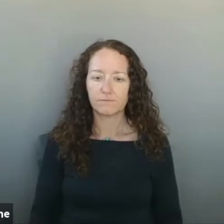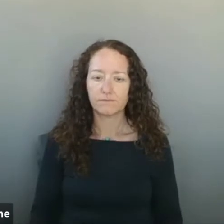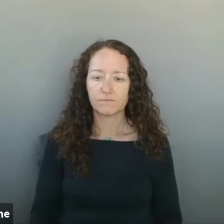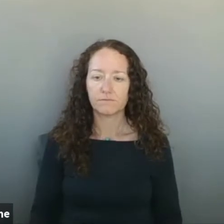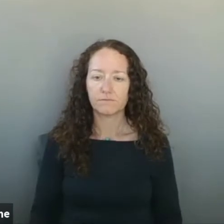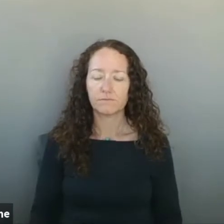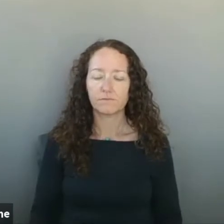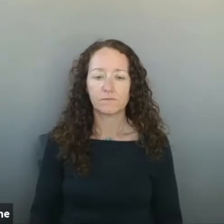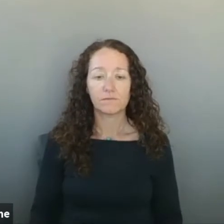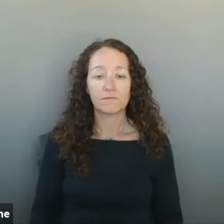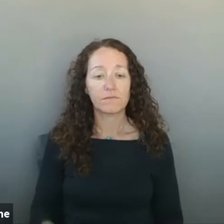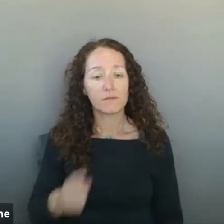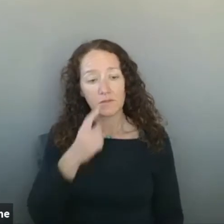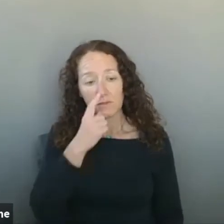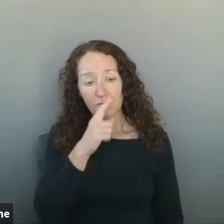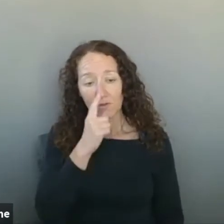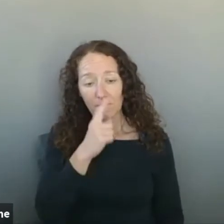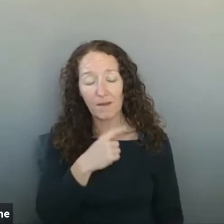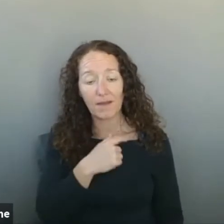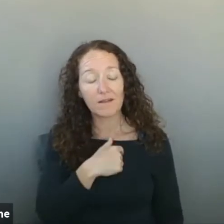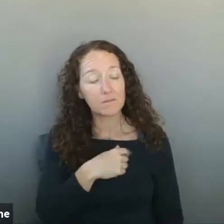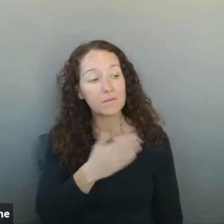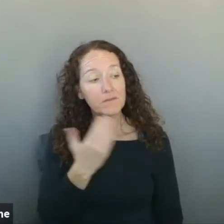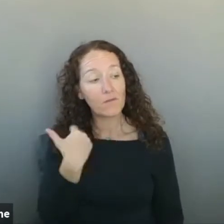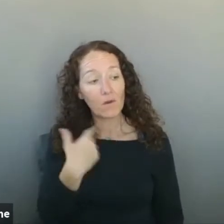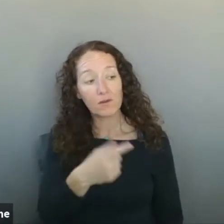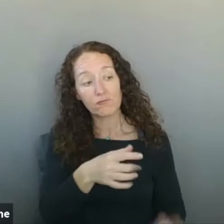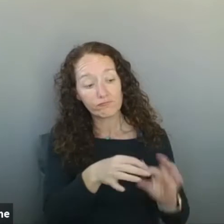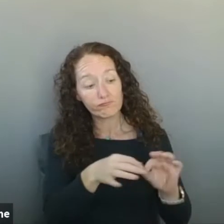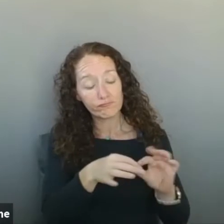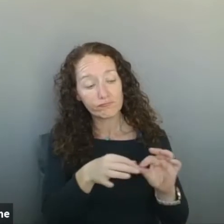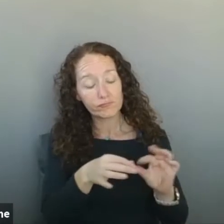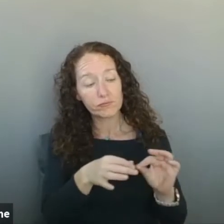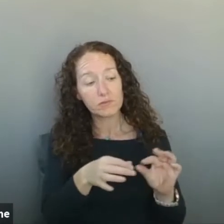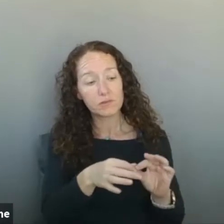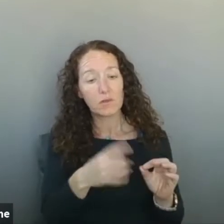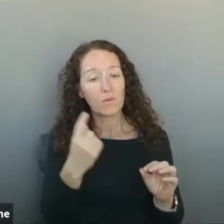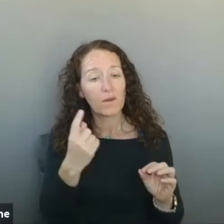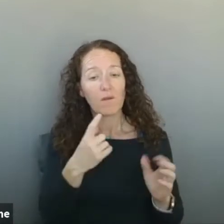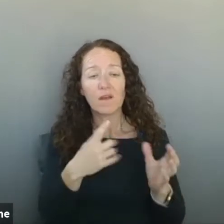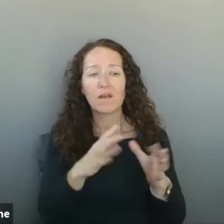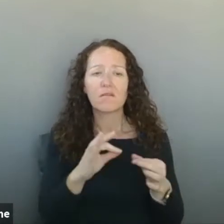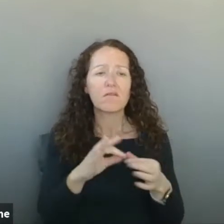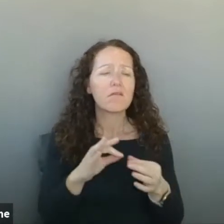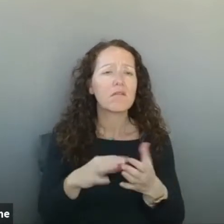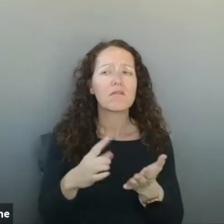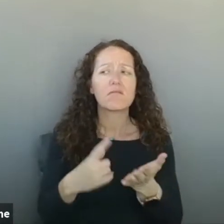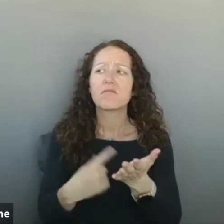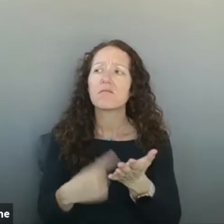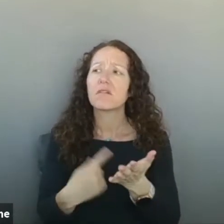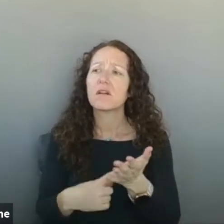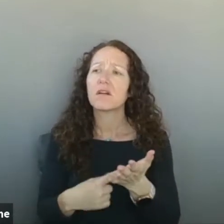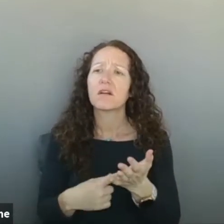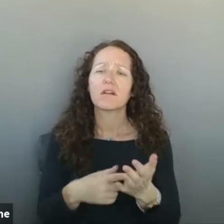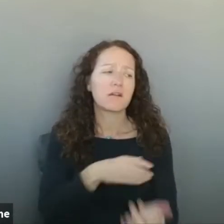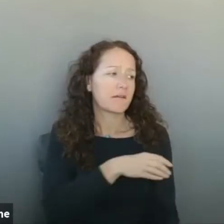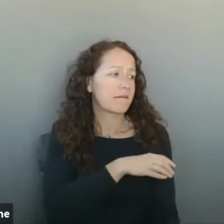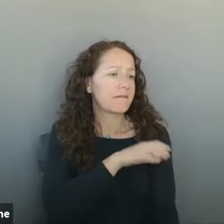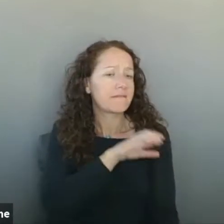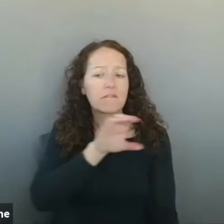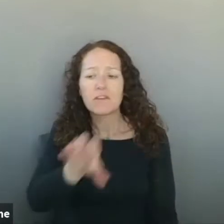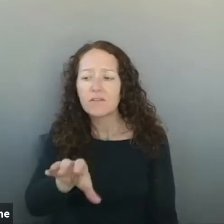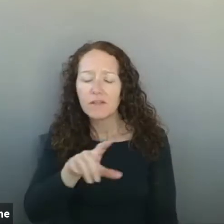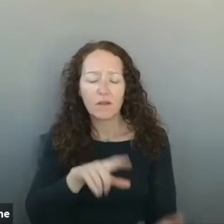my saying, I've heard you say before that we always have these conversations about shifting power and sharing power, but no one ever does